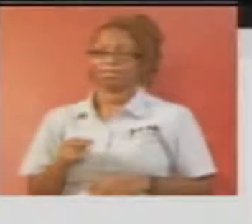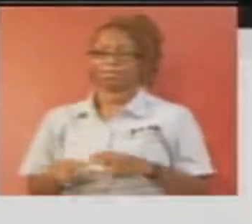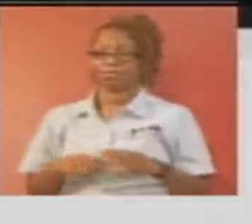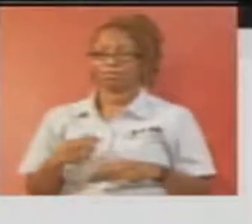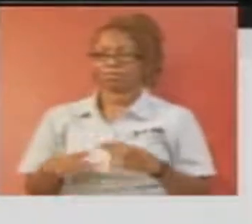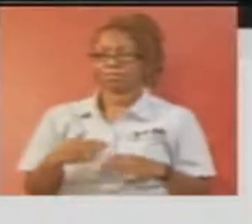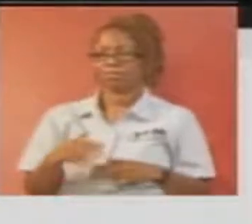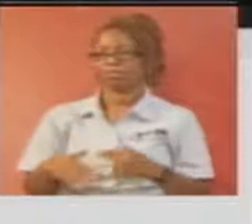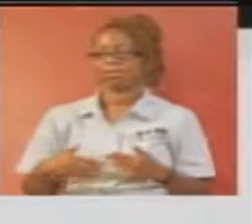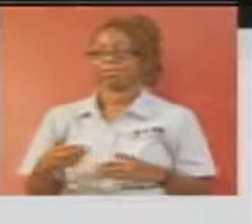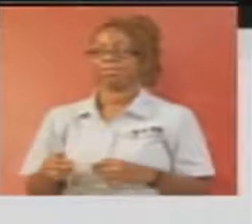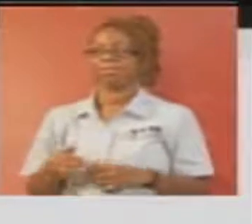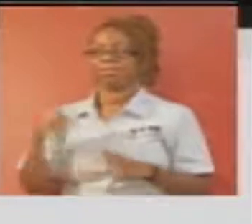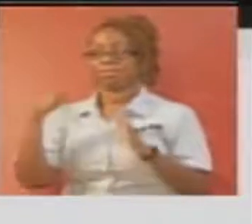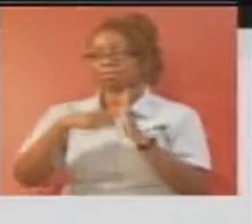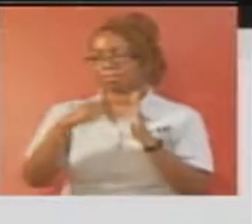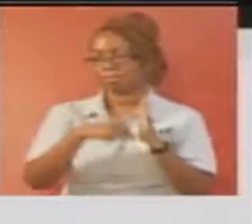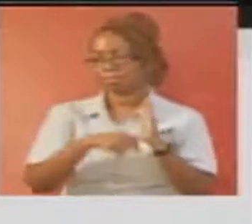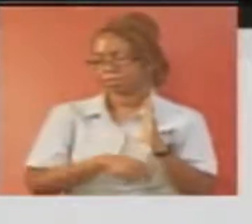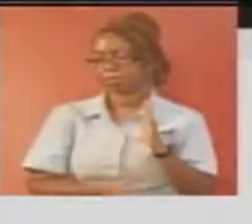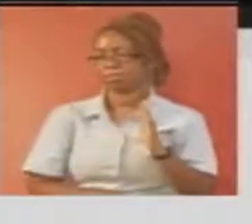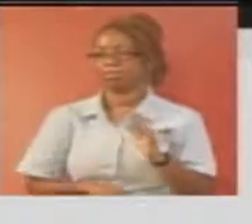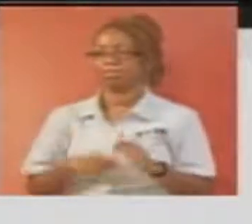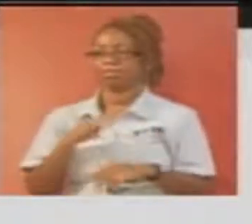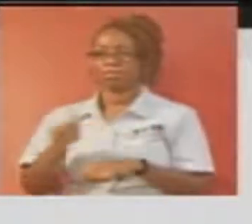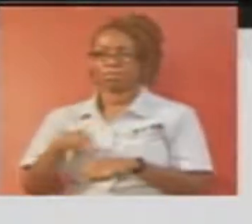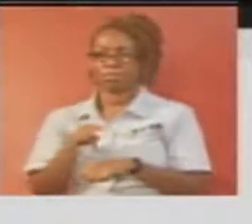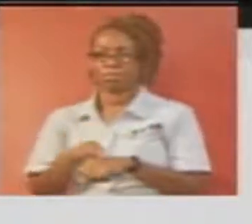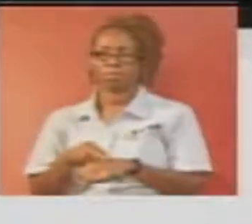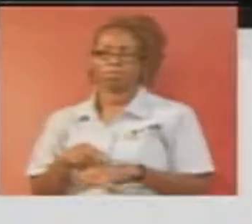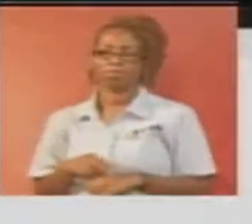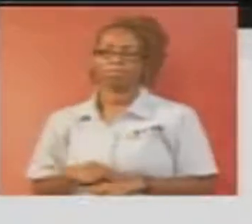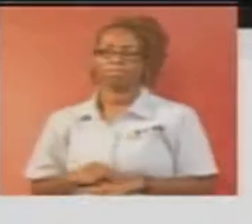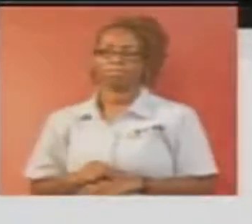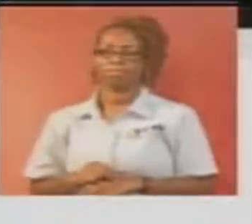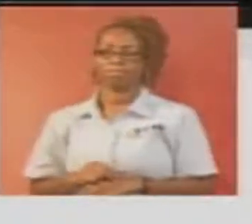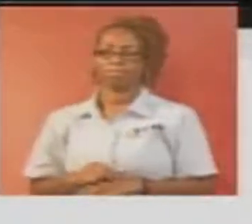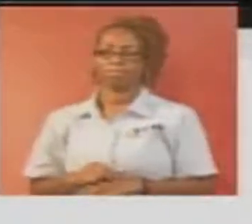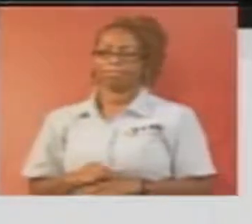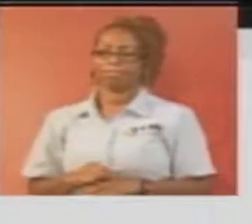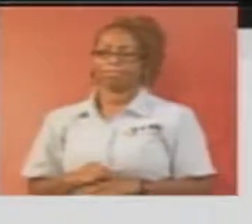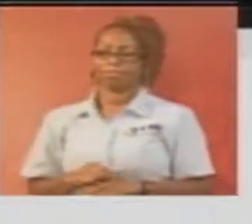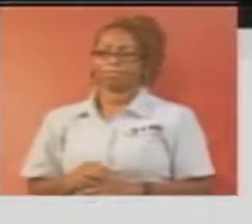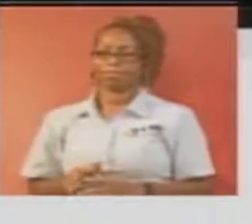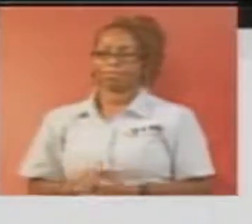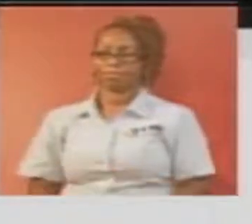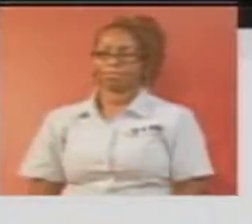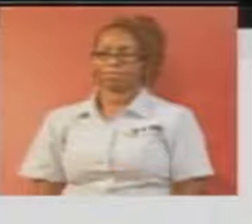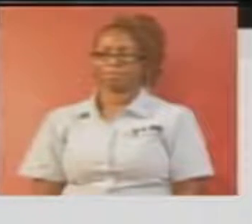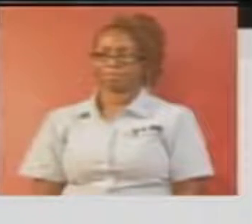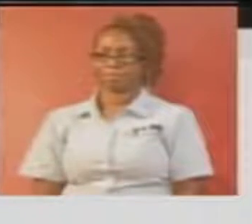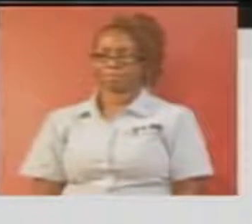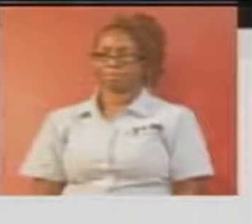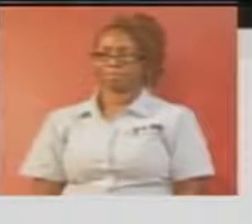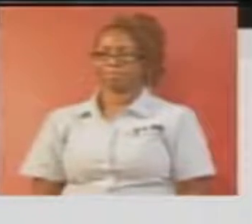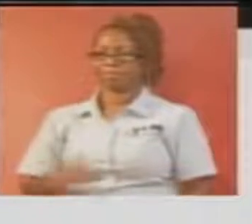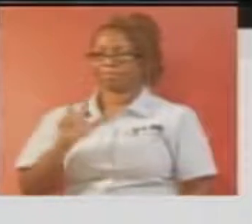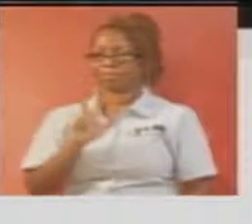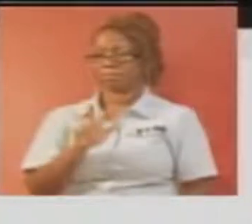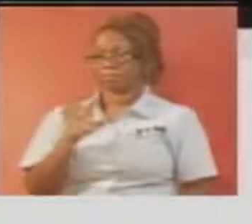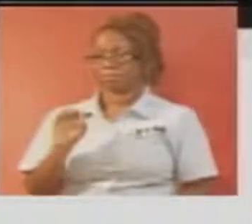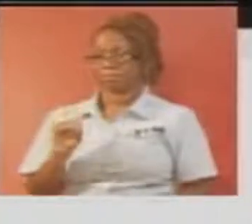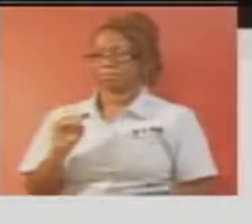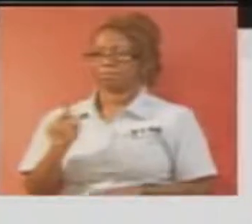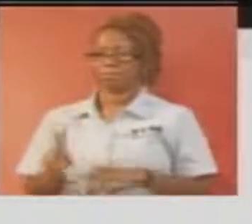normal, or back to what is baseline at this point in time for our population, which is about 30 cases